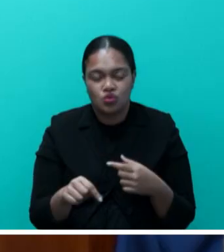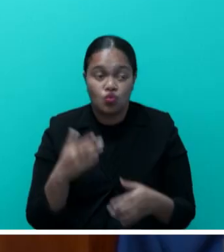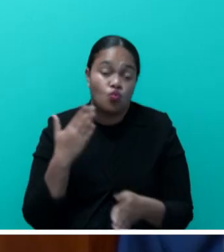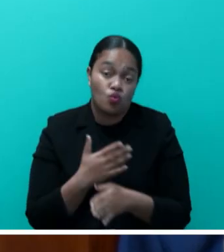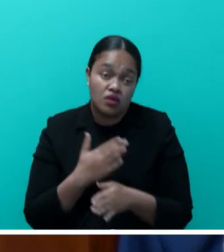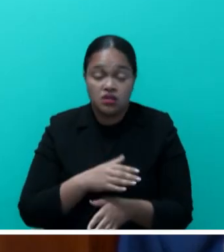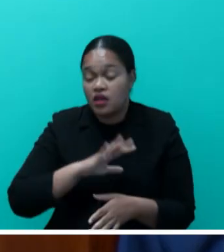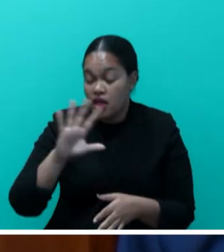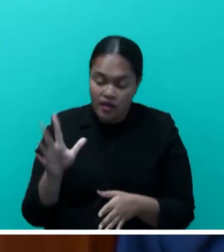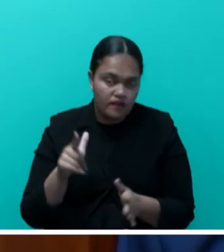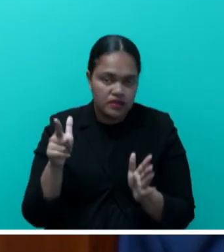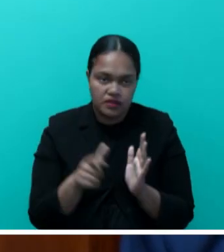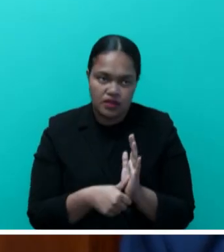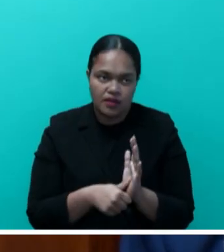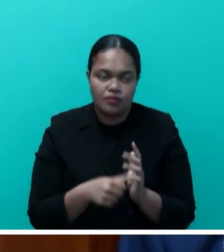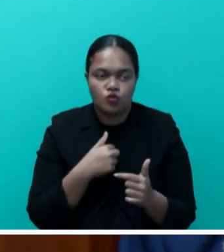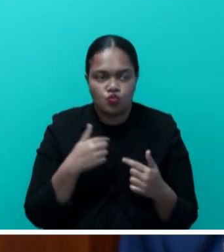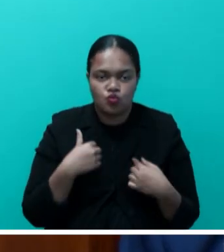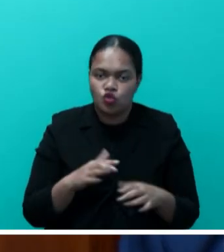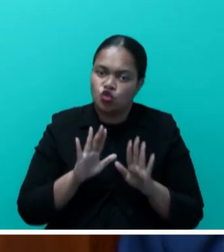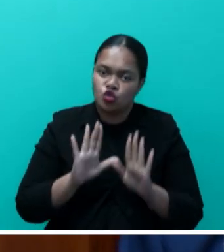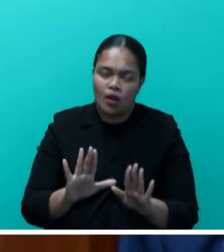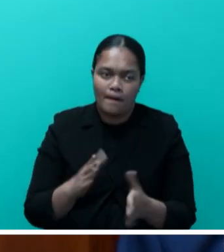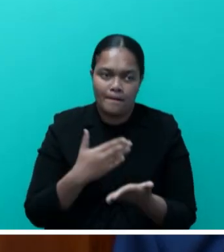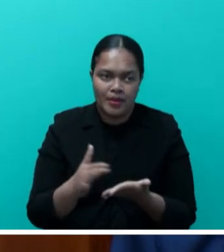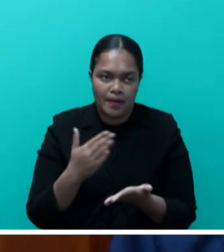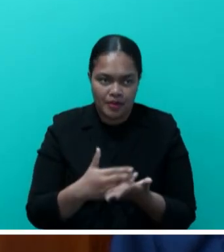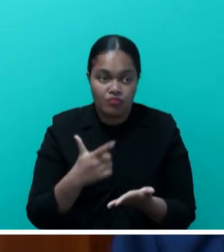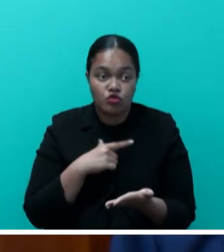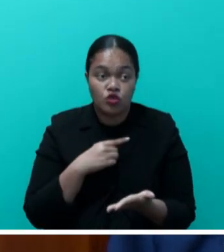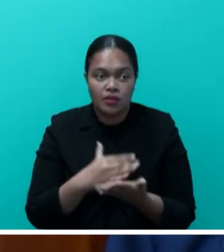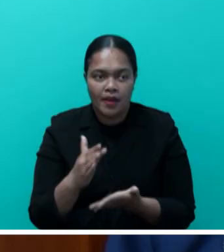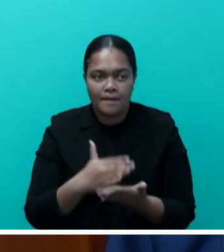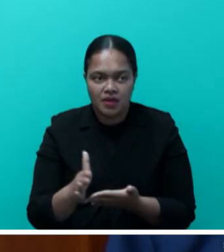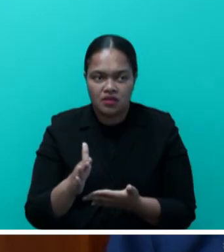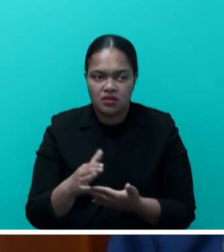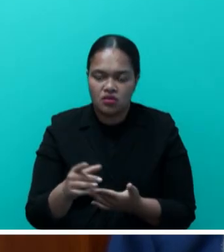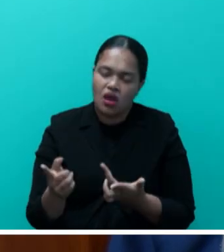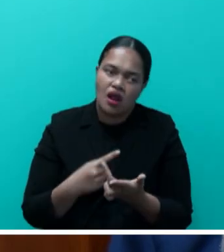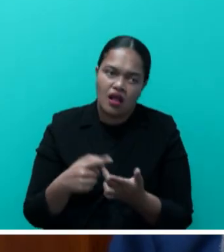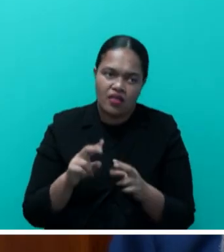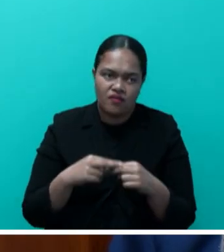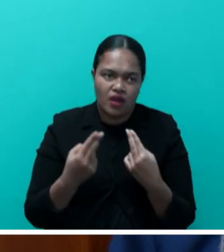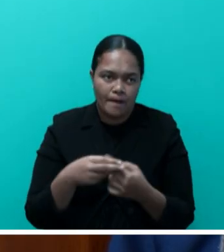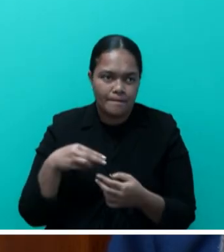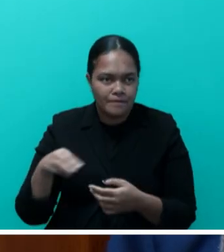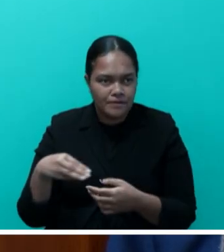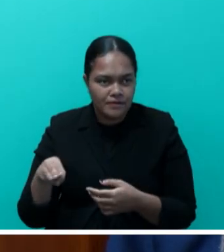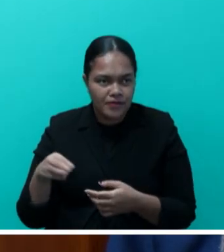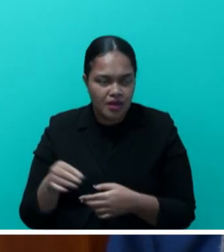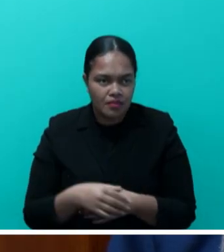every single time, we stop the payment because the payment is going to another family member.